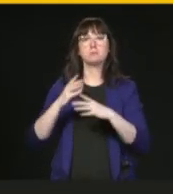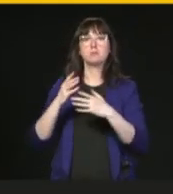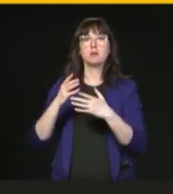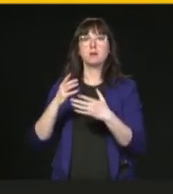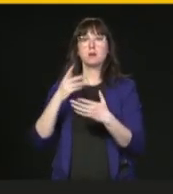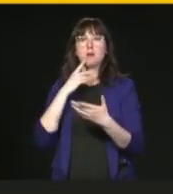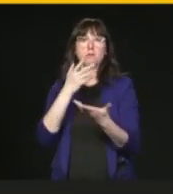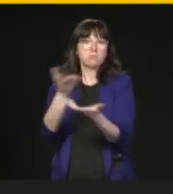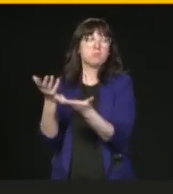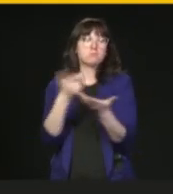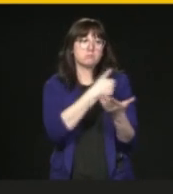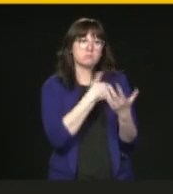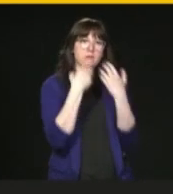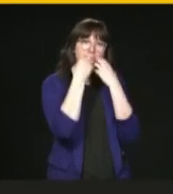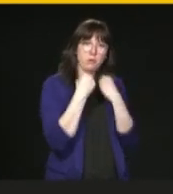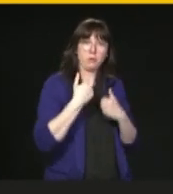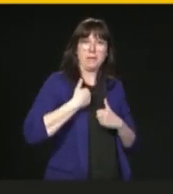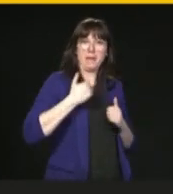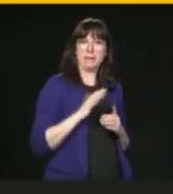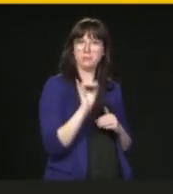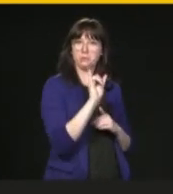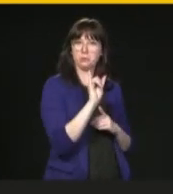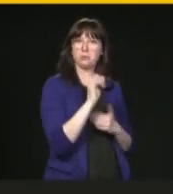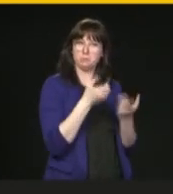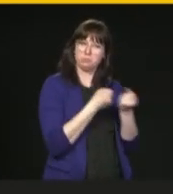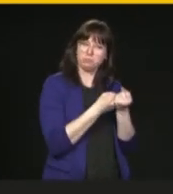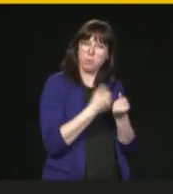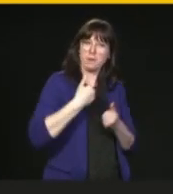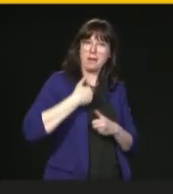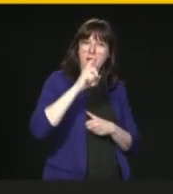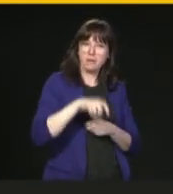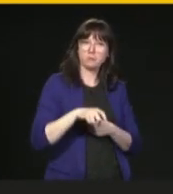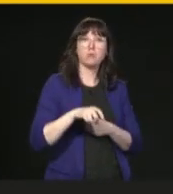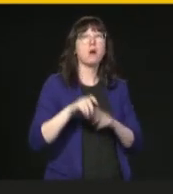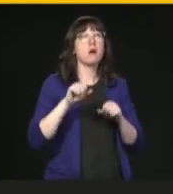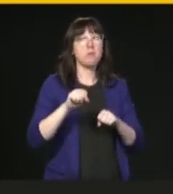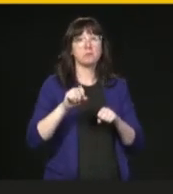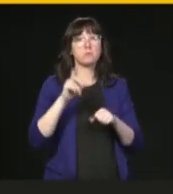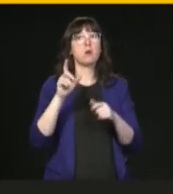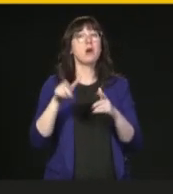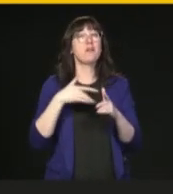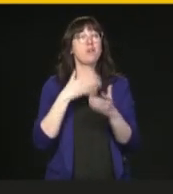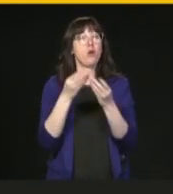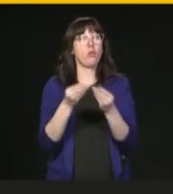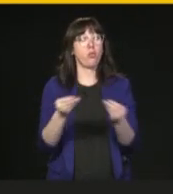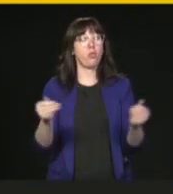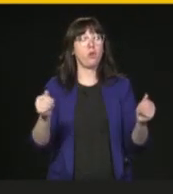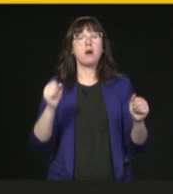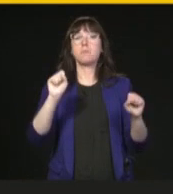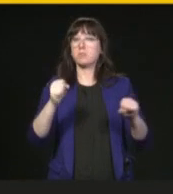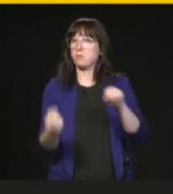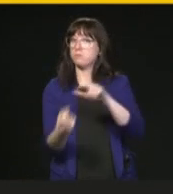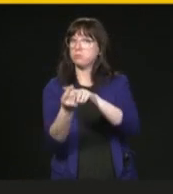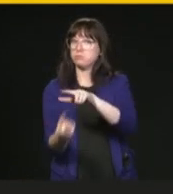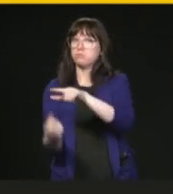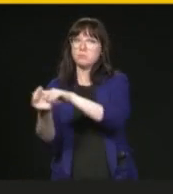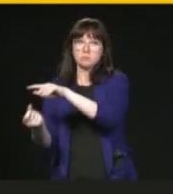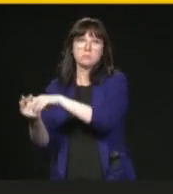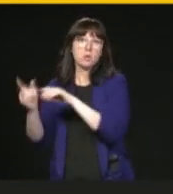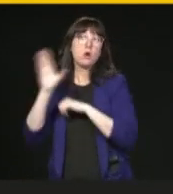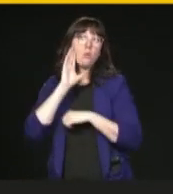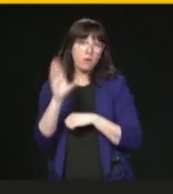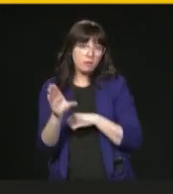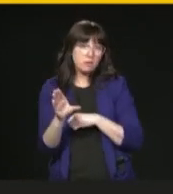well. This virus will possibly face resurgences even once we've handled it in Canada and in many